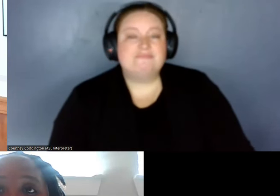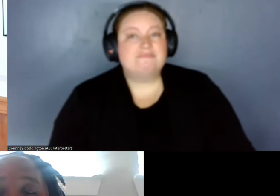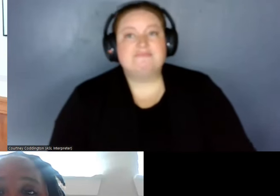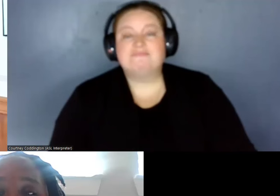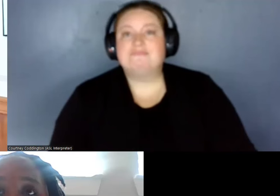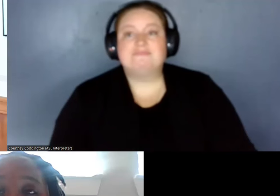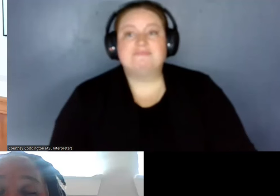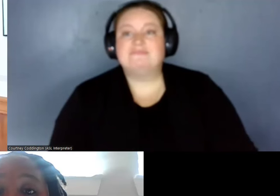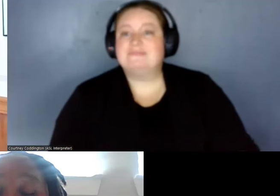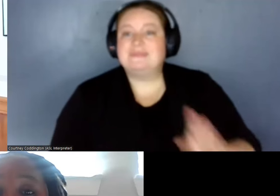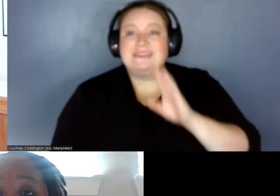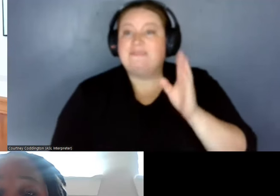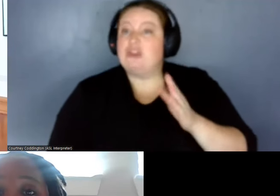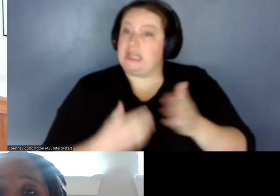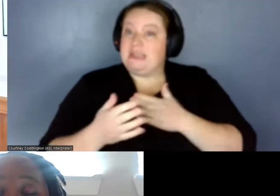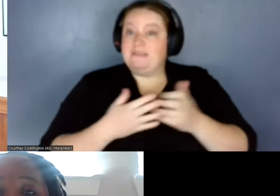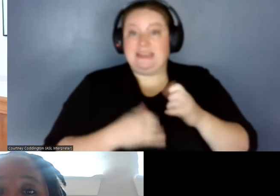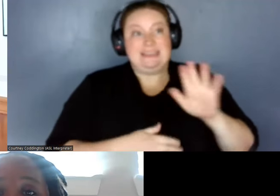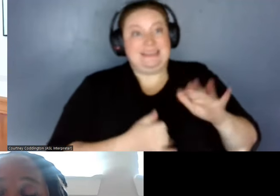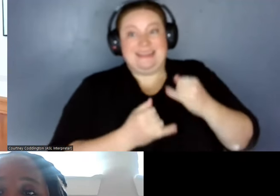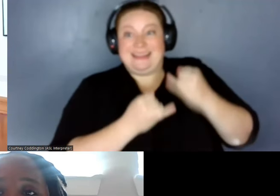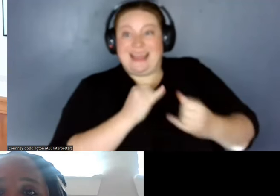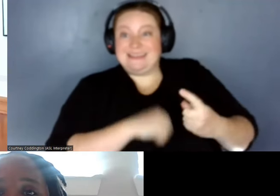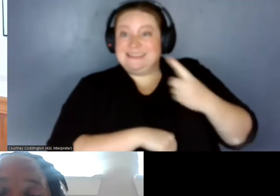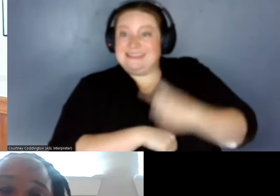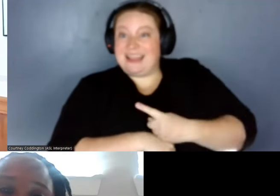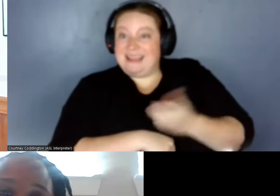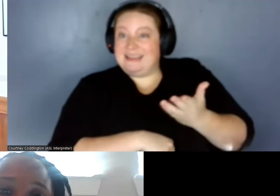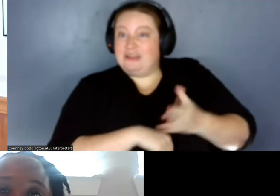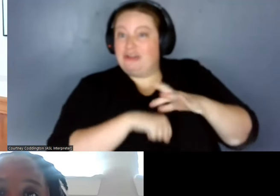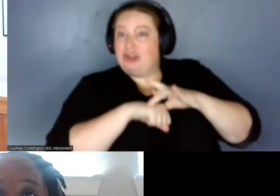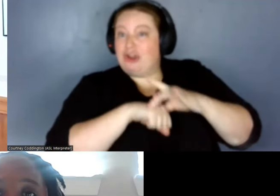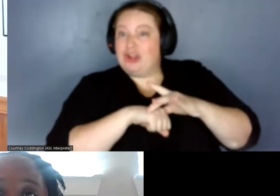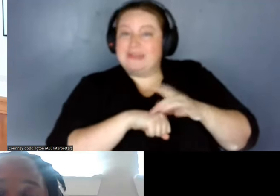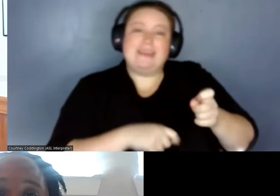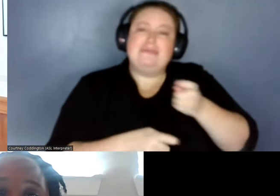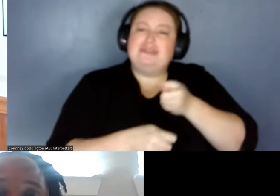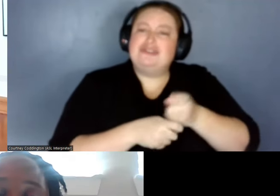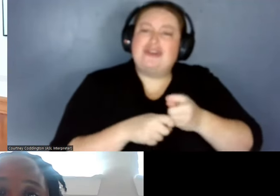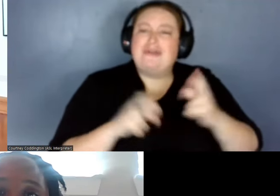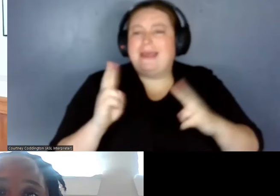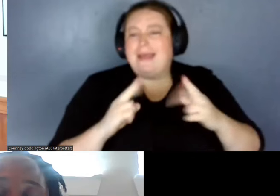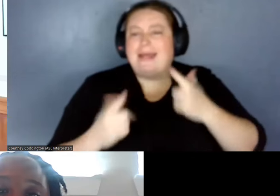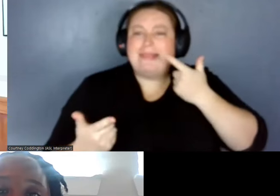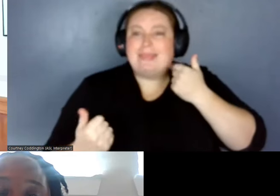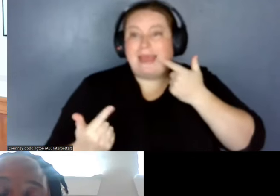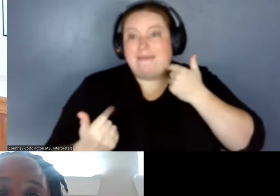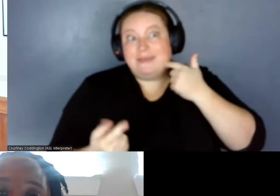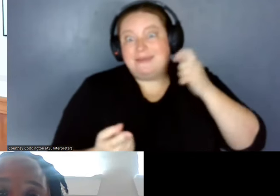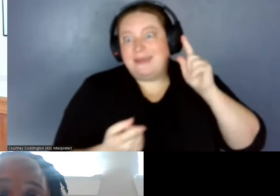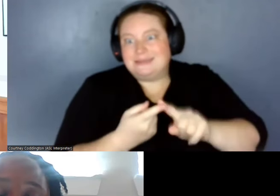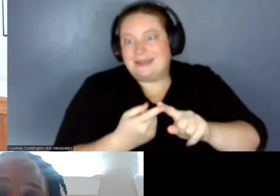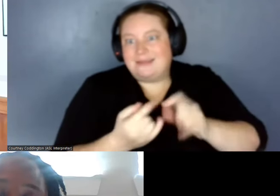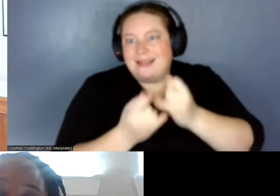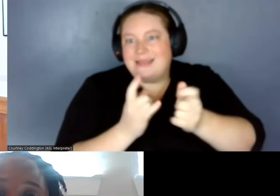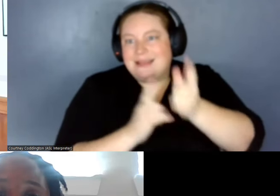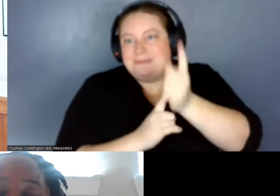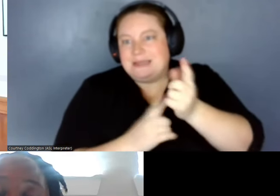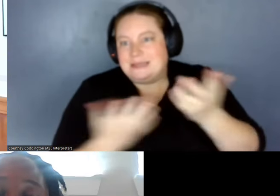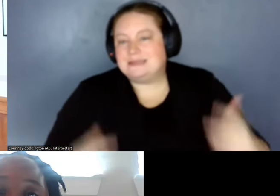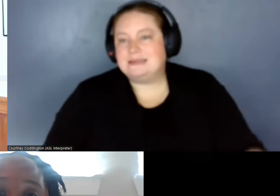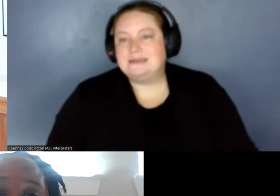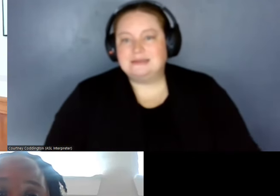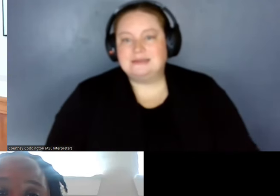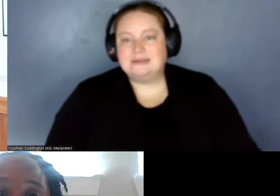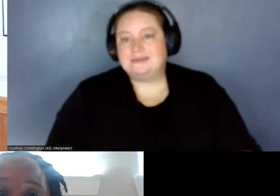as even the day of his last day on earth, he was joking and laughing up till the very last minute.